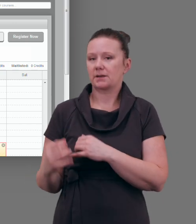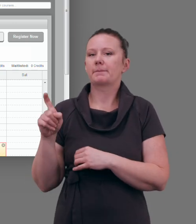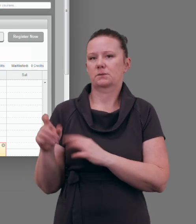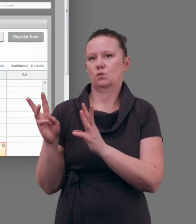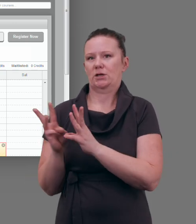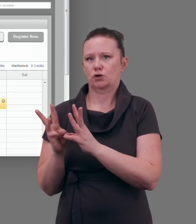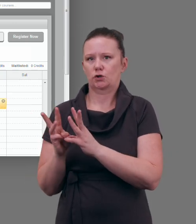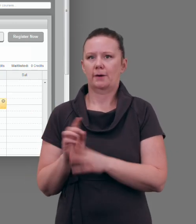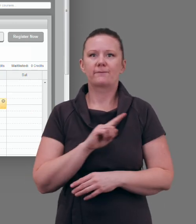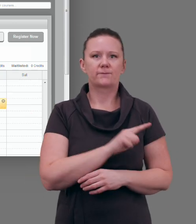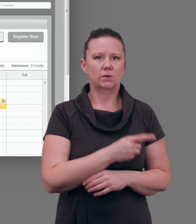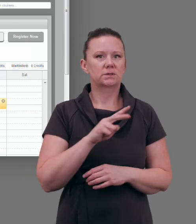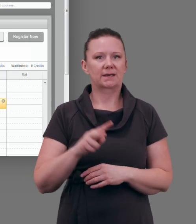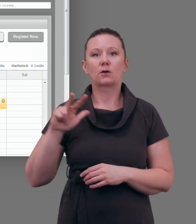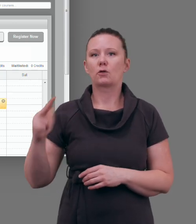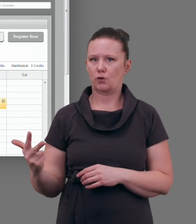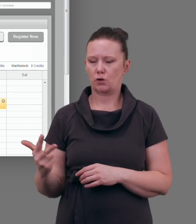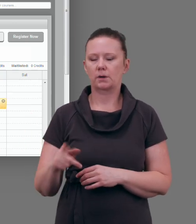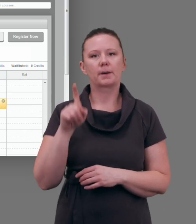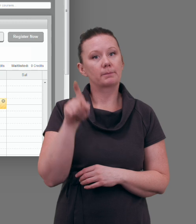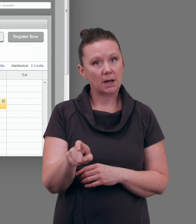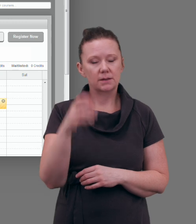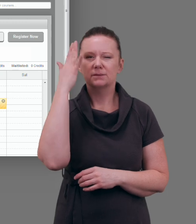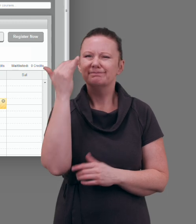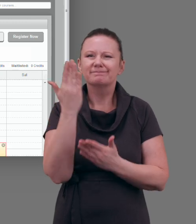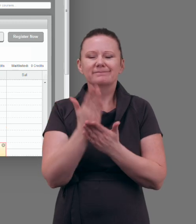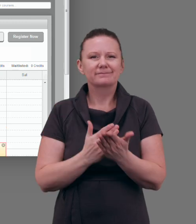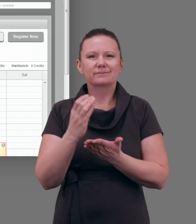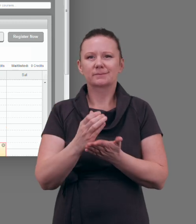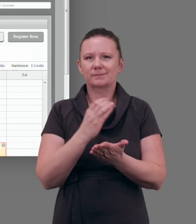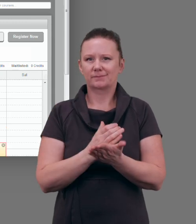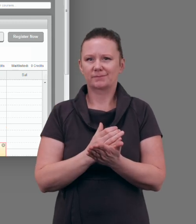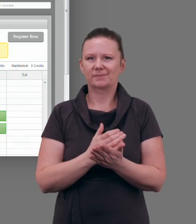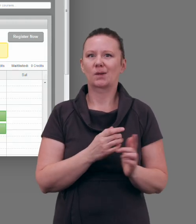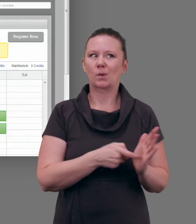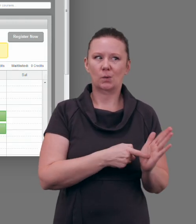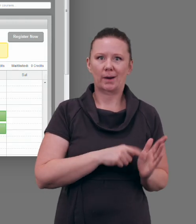must register in each term separately to ensure that you register for requisite courses in the correct order.